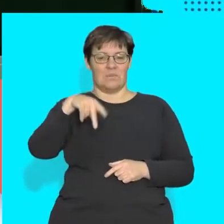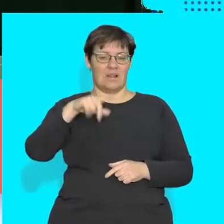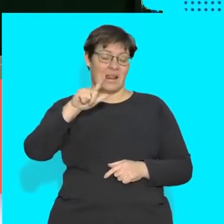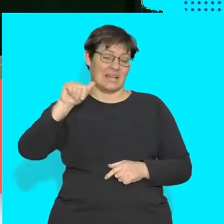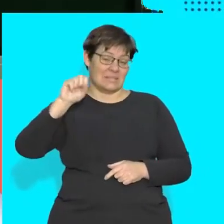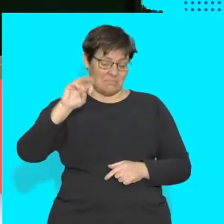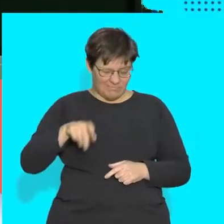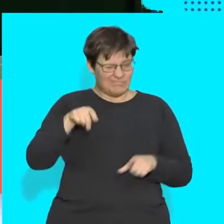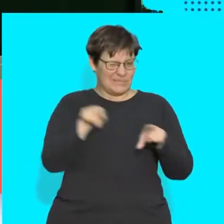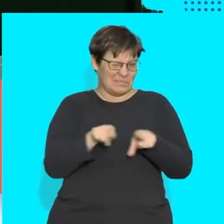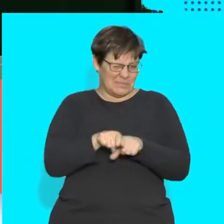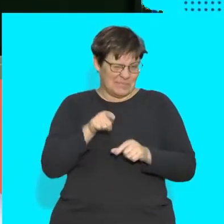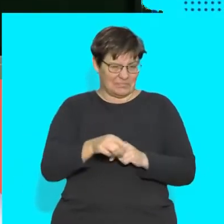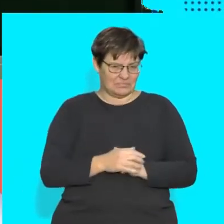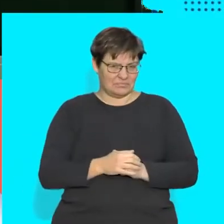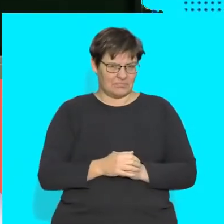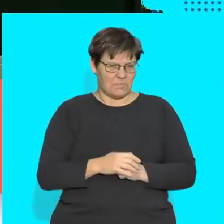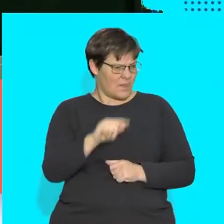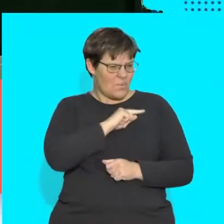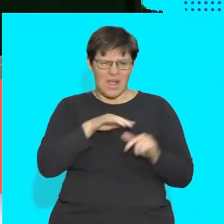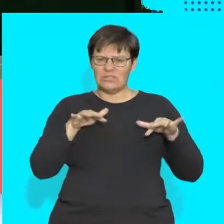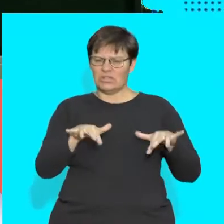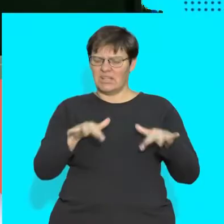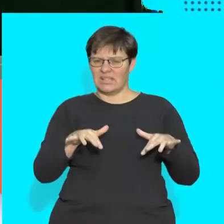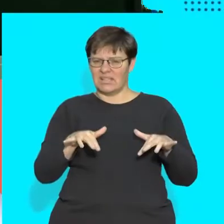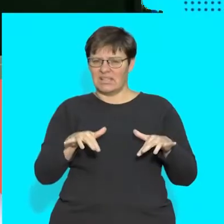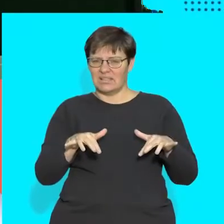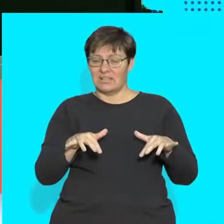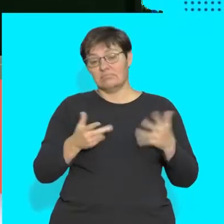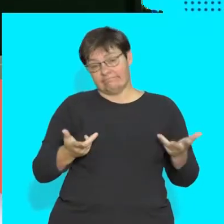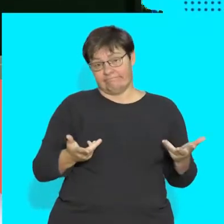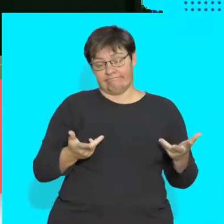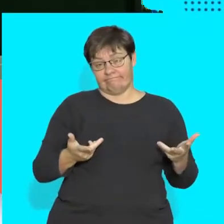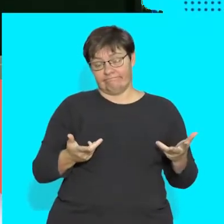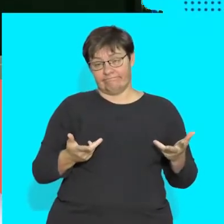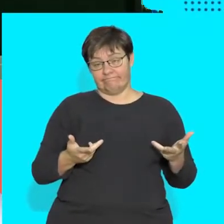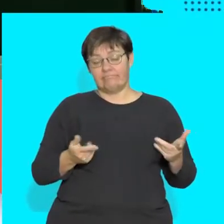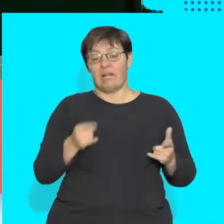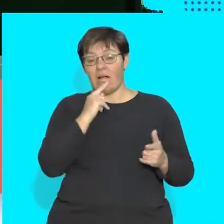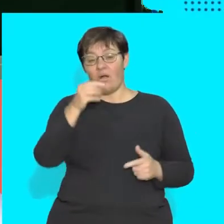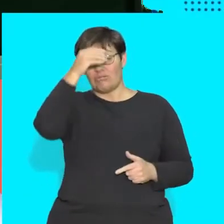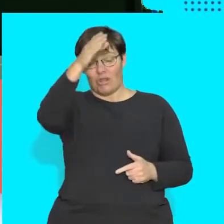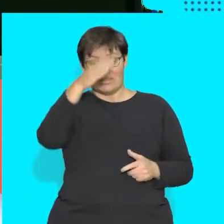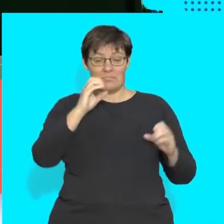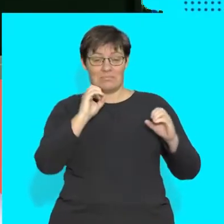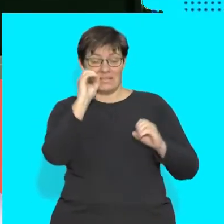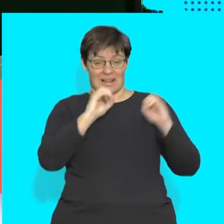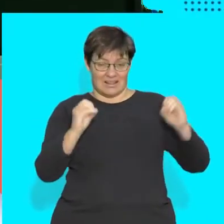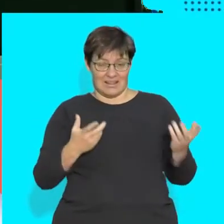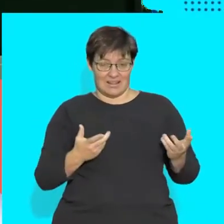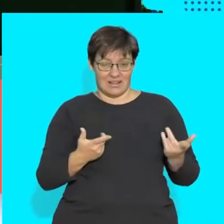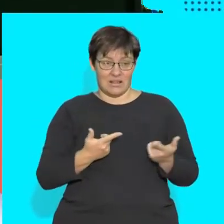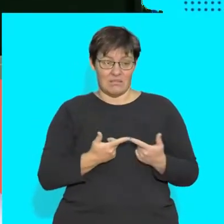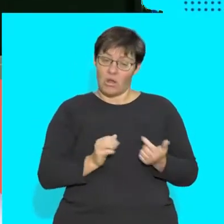cytoplasm is. And why did I use the jelly? Because that's pretty much the concept of a cell. It's neither